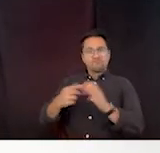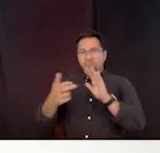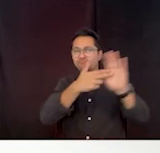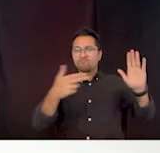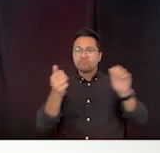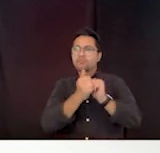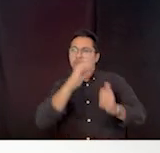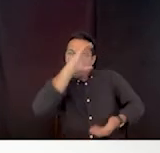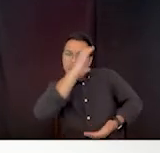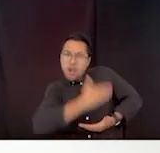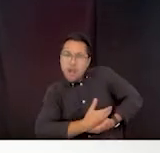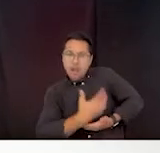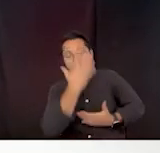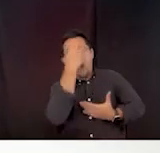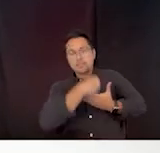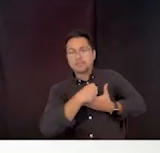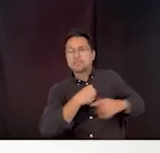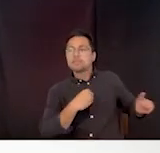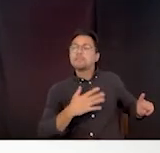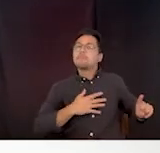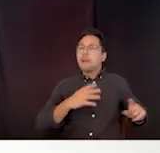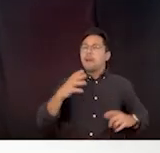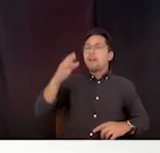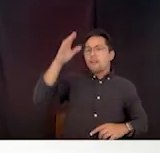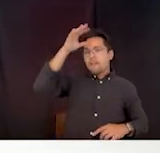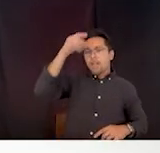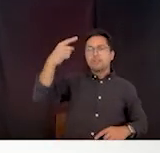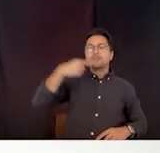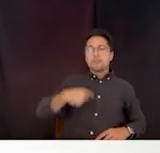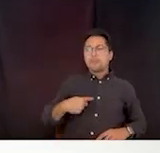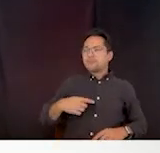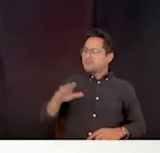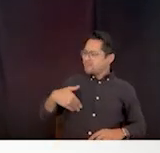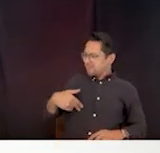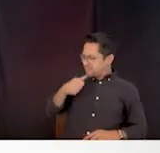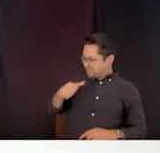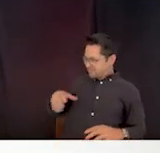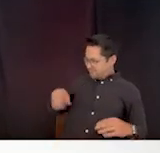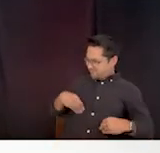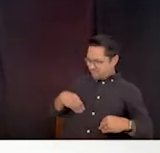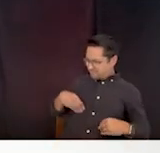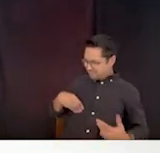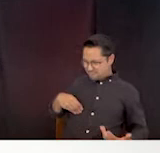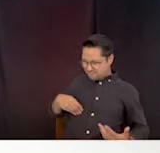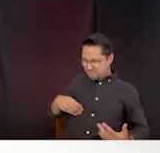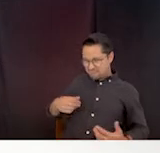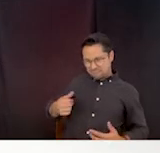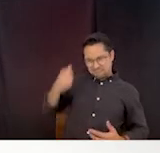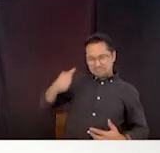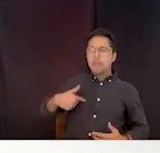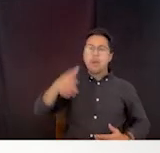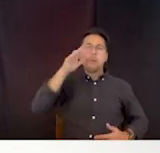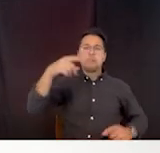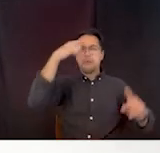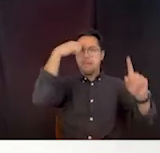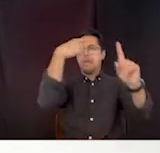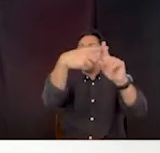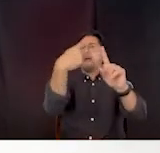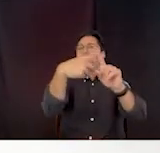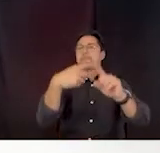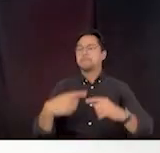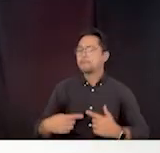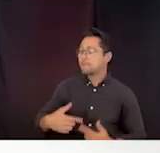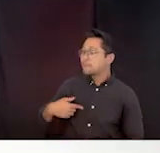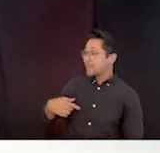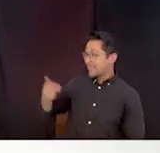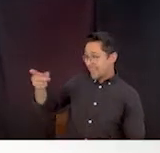my father told me, I'm not going to agree to that. I'm not going to accept that diagnosis. I'm going to be optimistic. And I